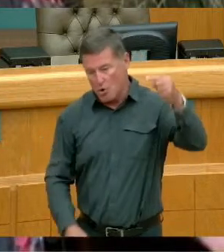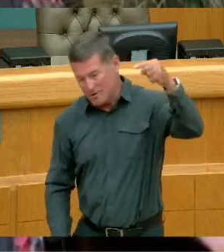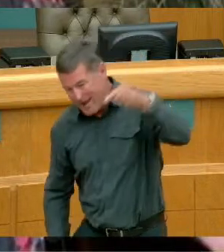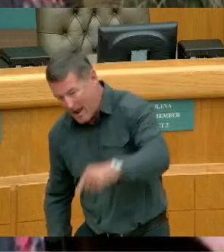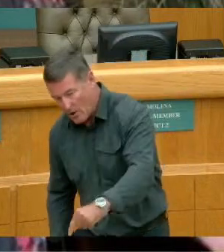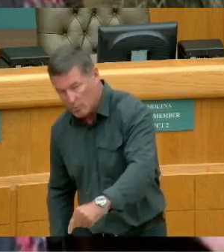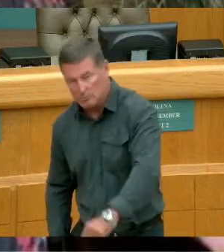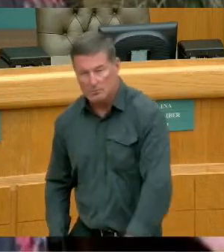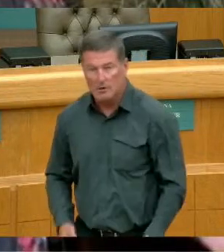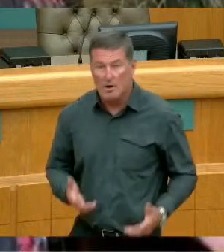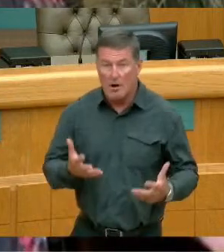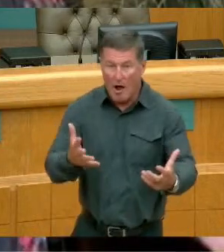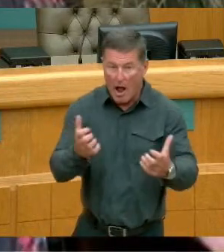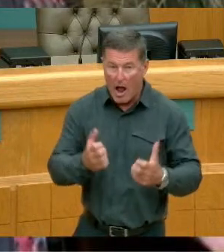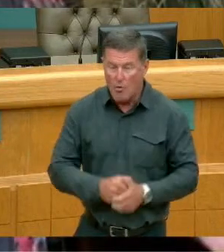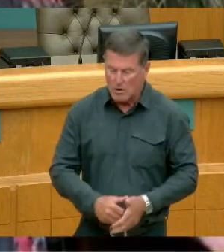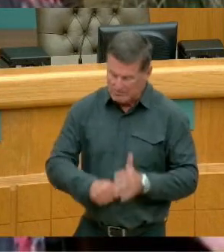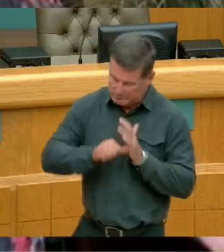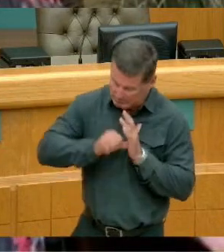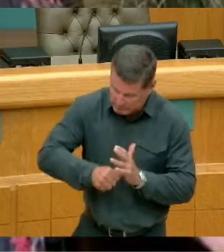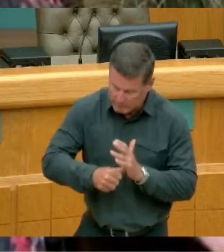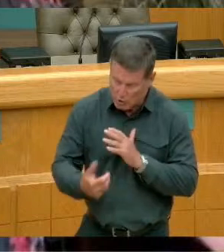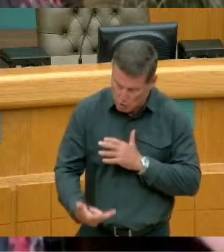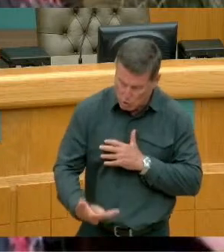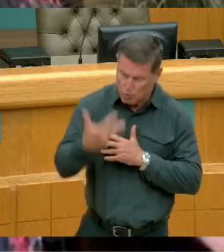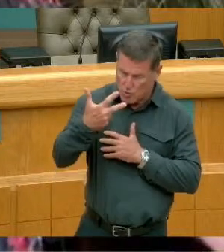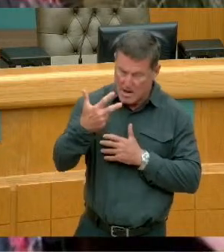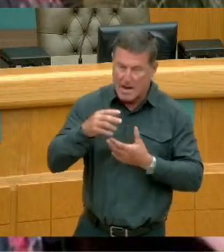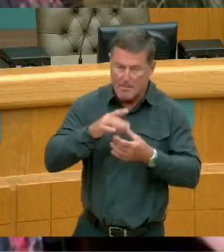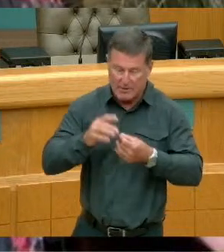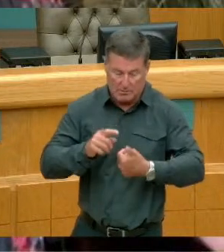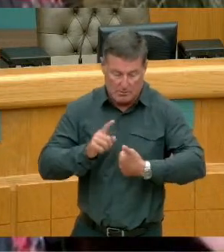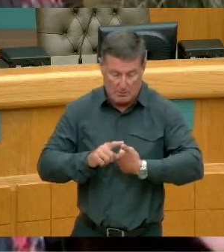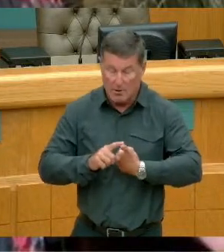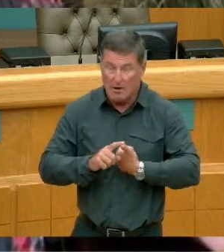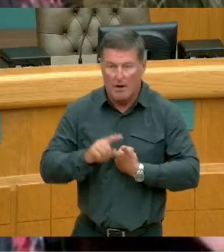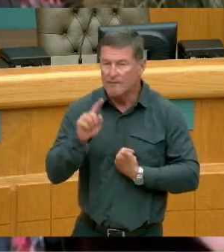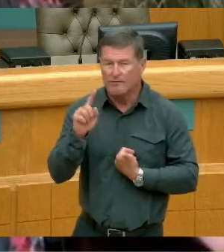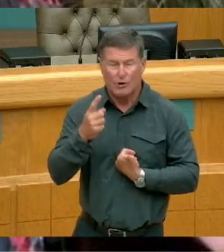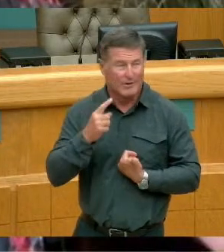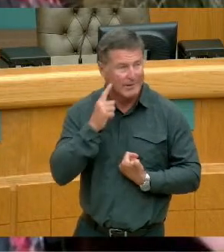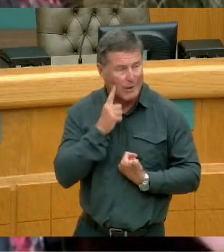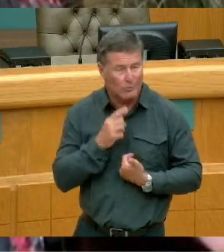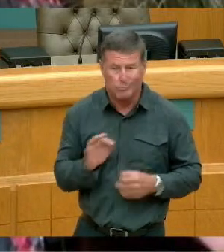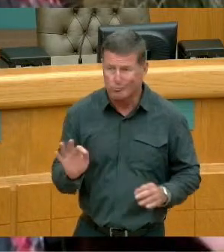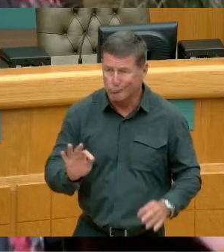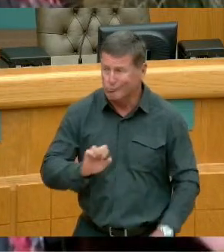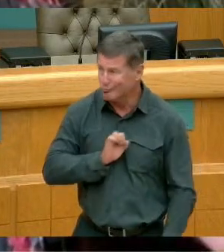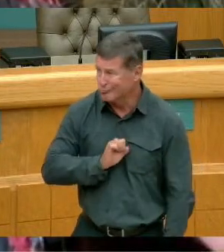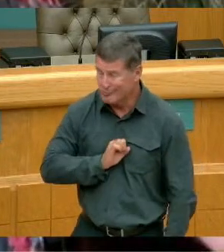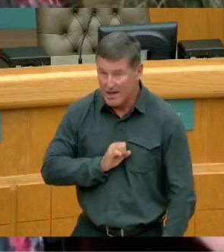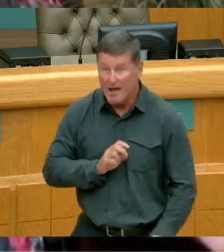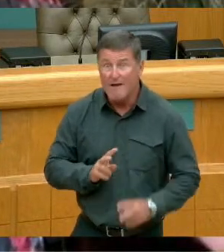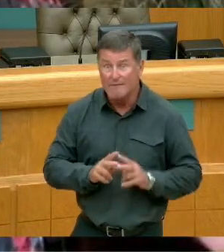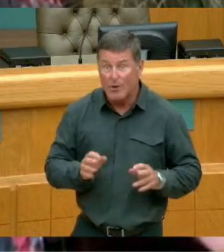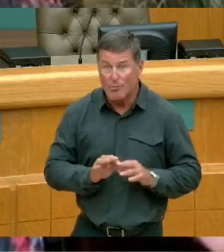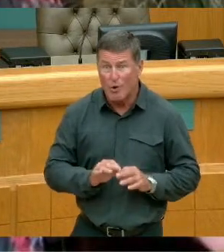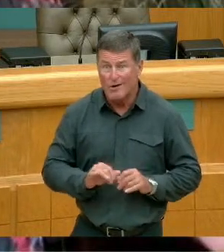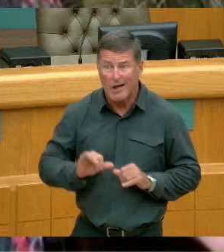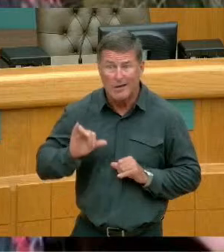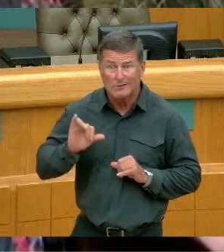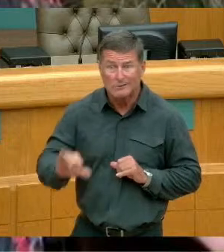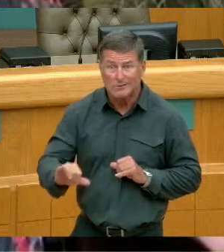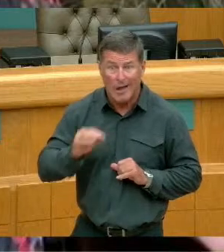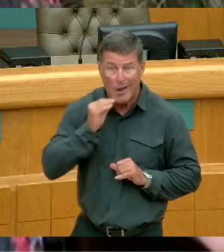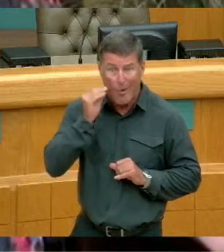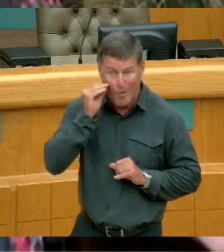you 3 take-home messages. The first one is going to sound really simple, but it's so important. Stay home.